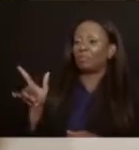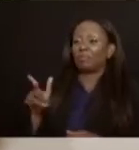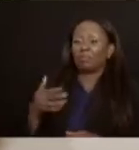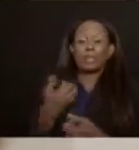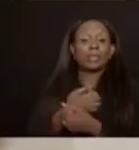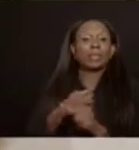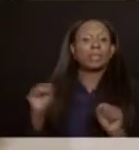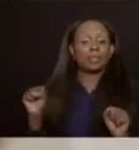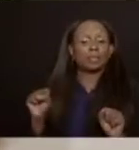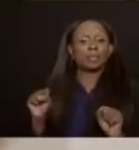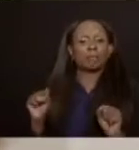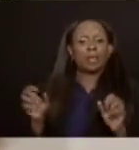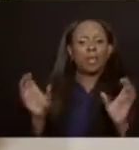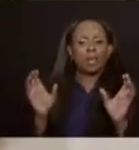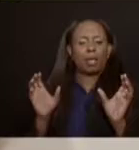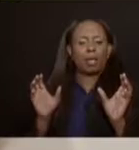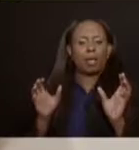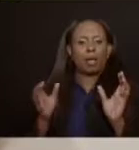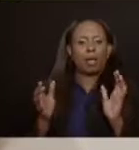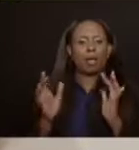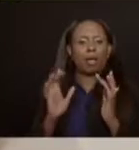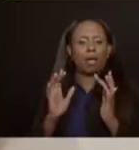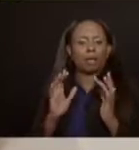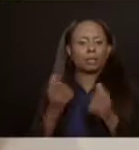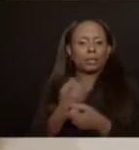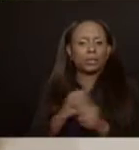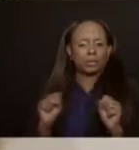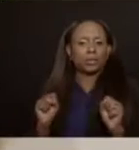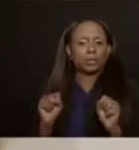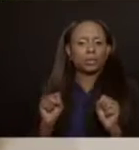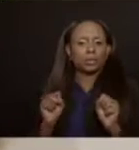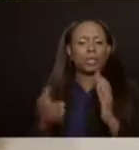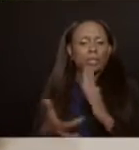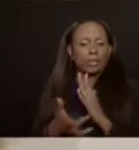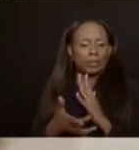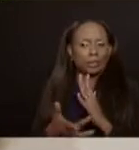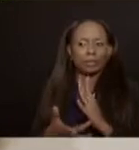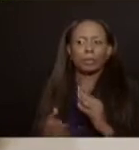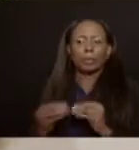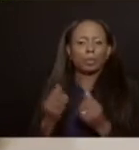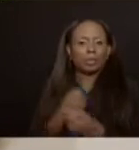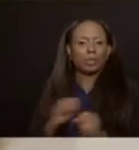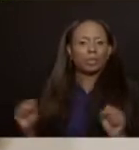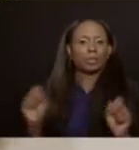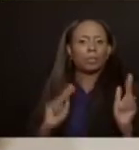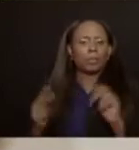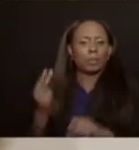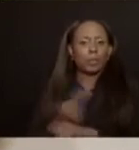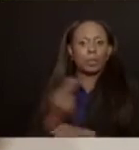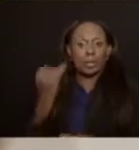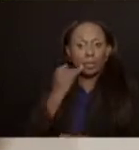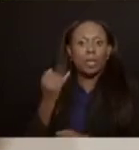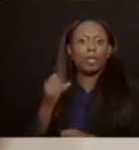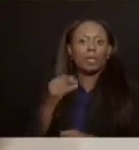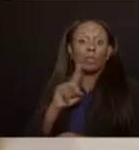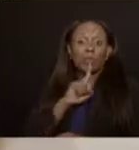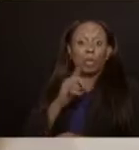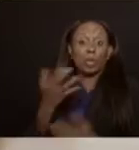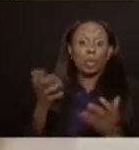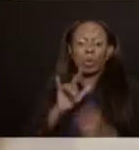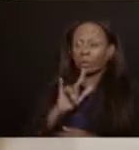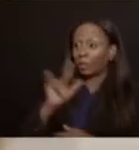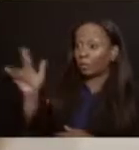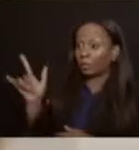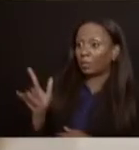which we've now added to the certificate, that would make it safer for persons to be able to use and to travel.